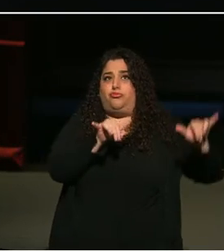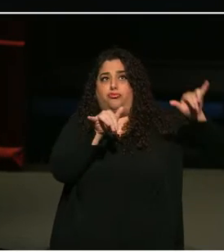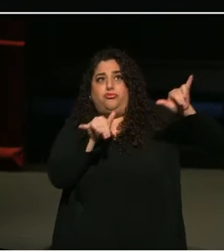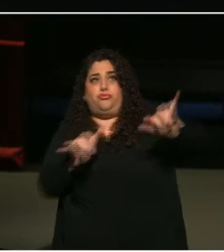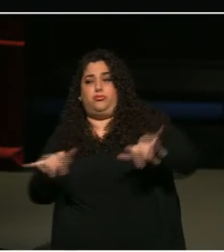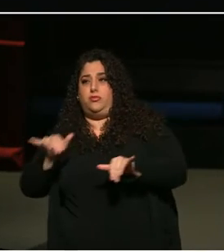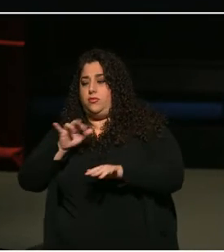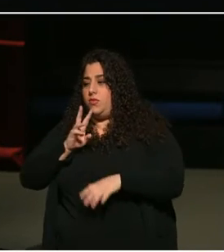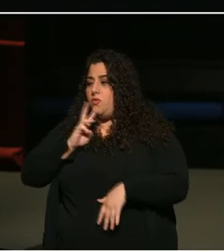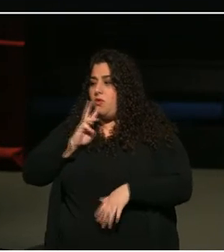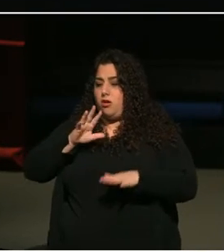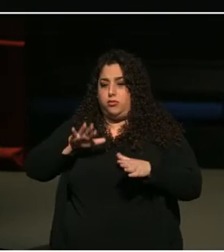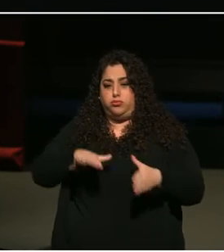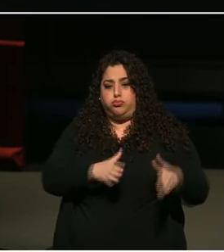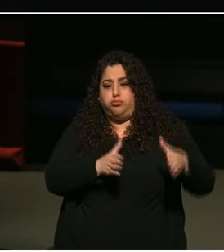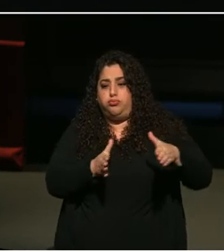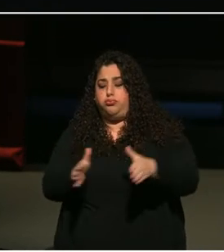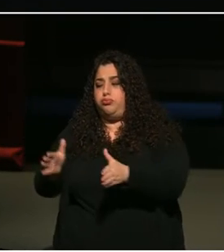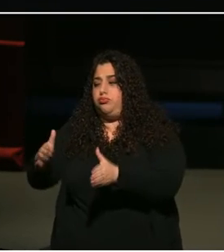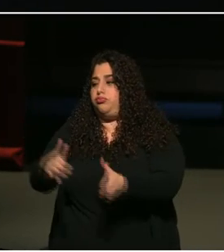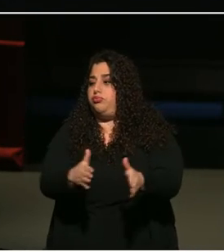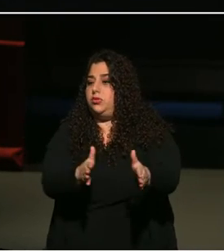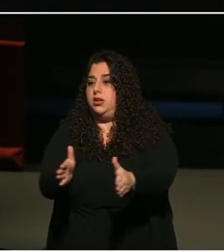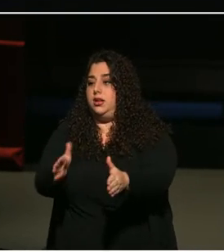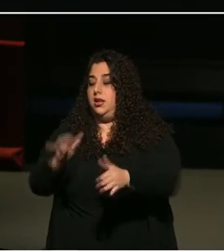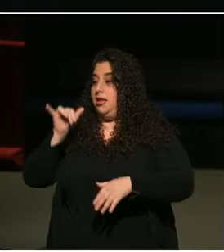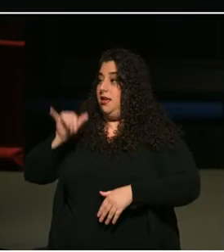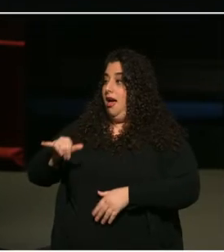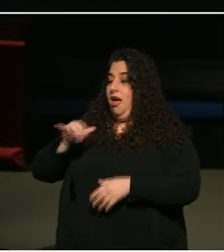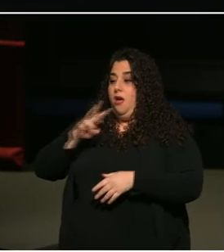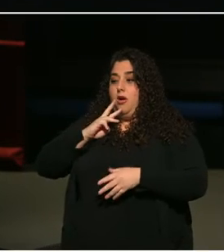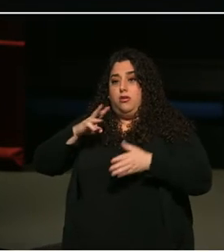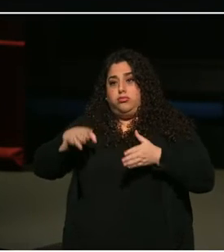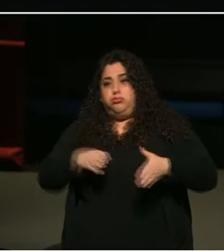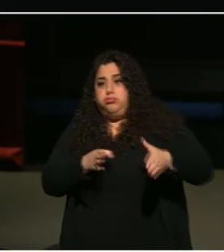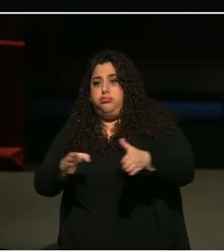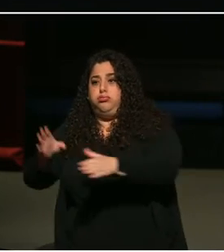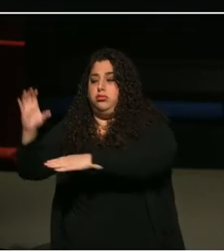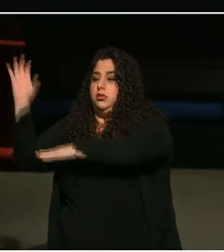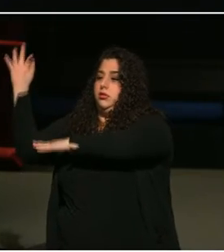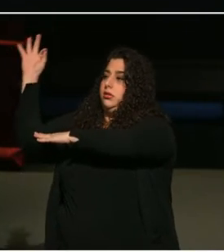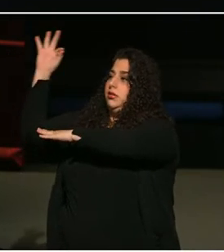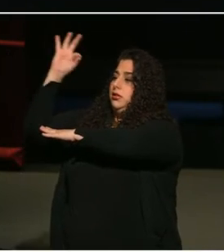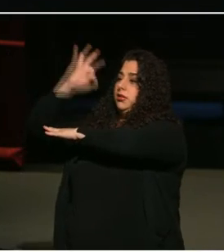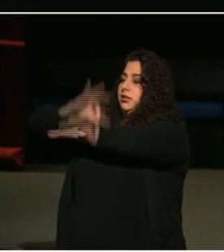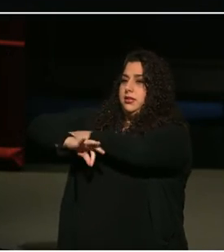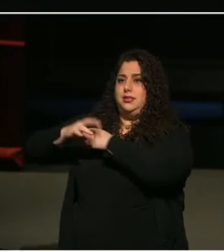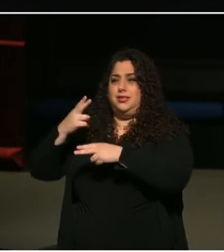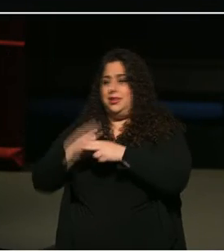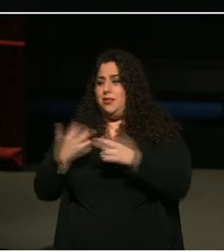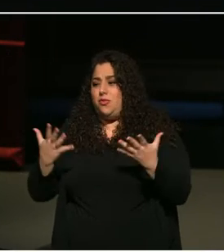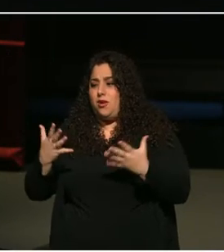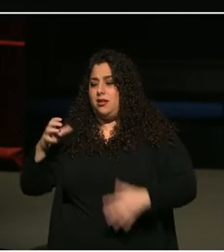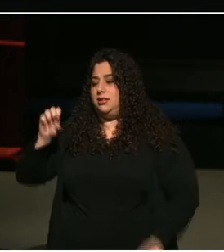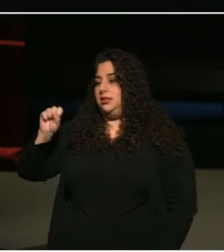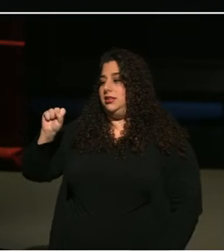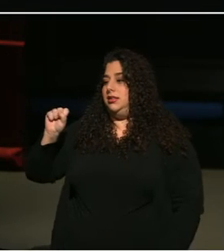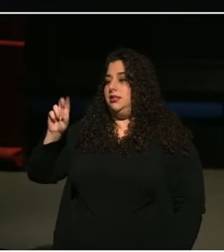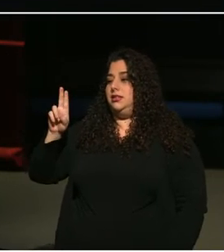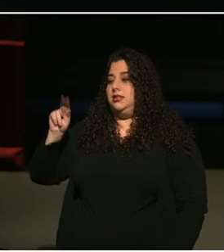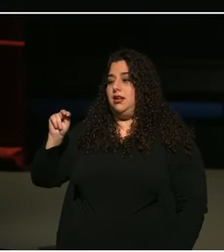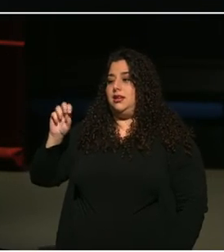ocean, is now called Sunset Boulevard. Allow me to give you an accurate description of